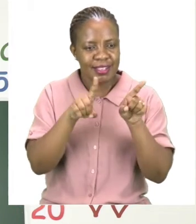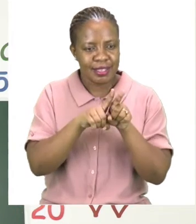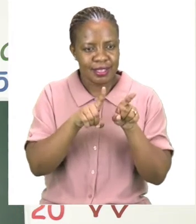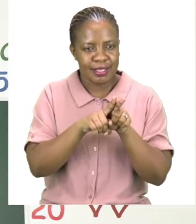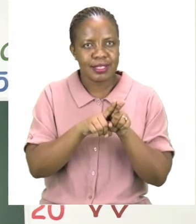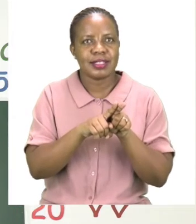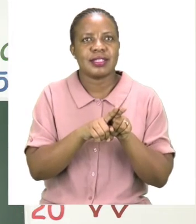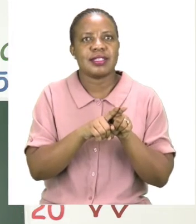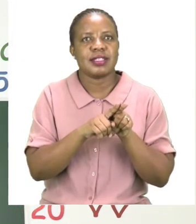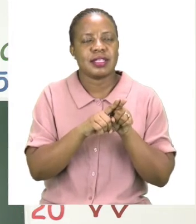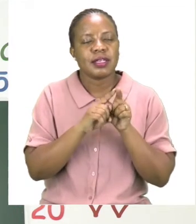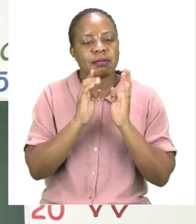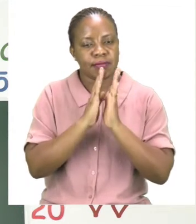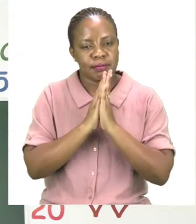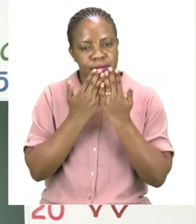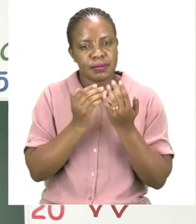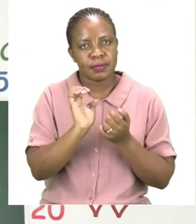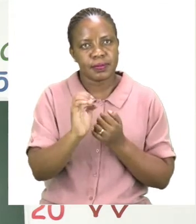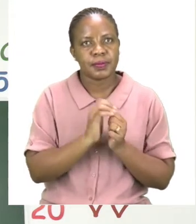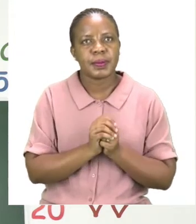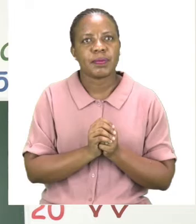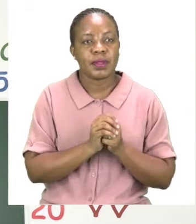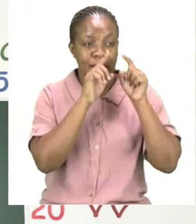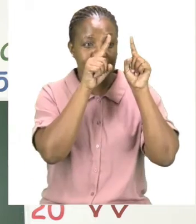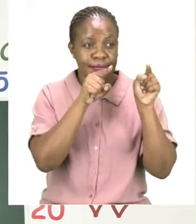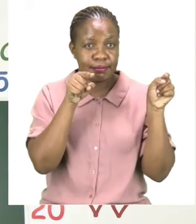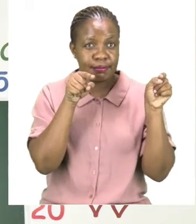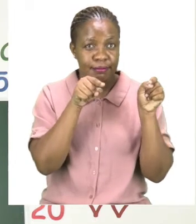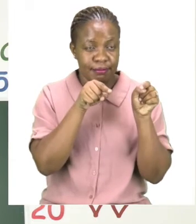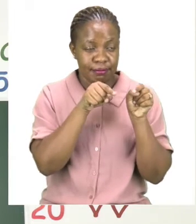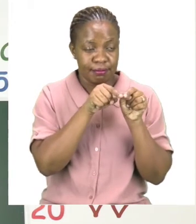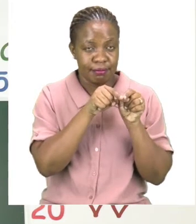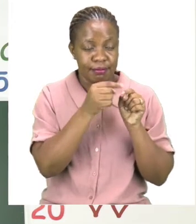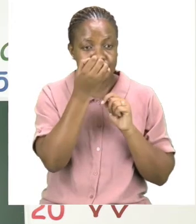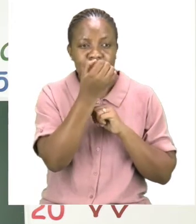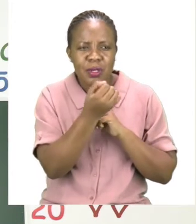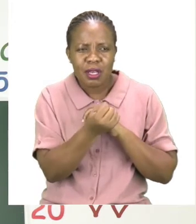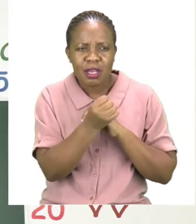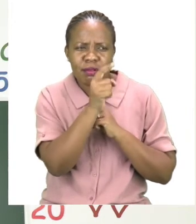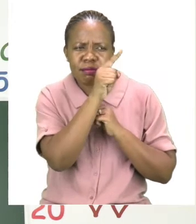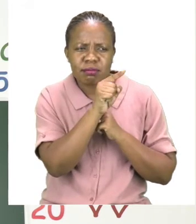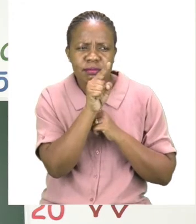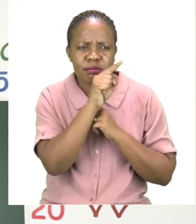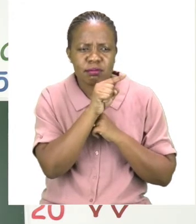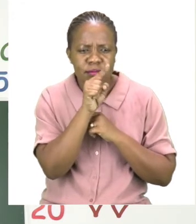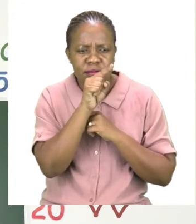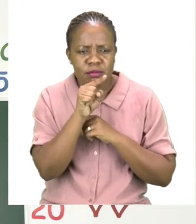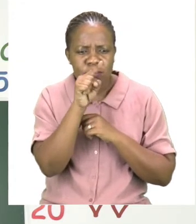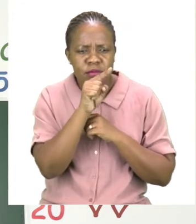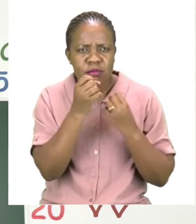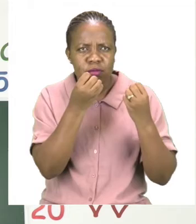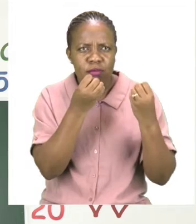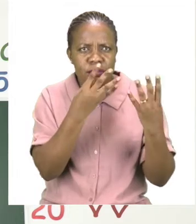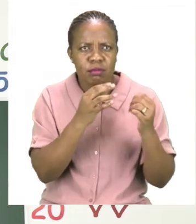that we can see in the picture has some teddies, so we need to count the teddies in the first box. Let's